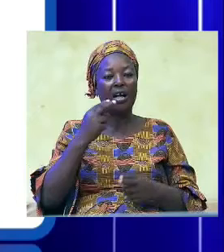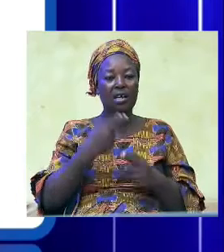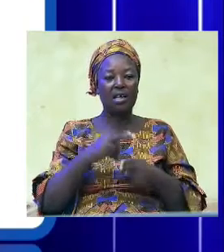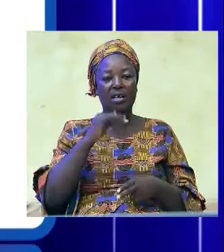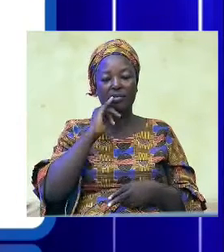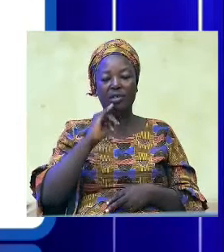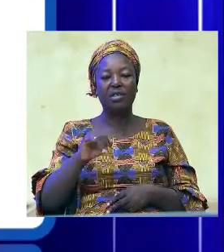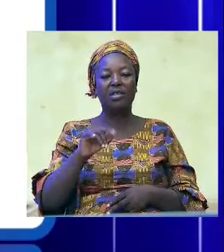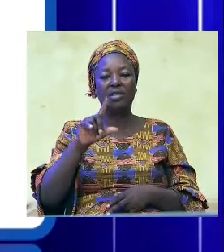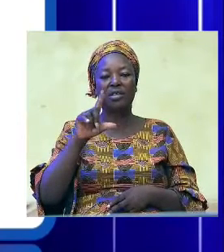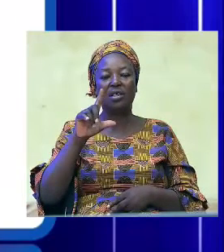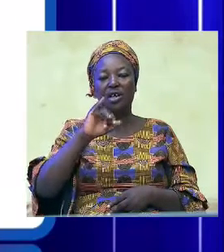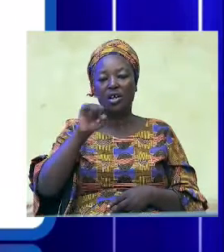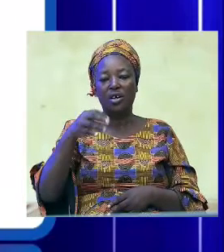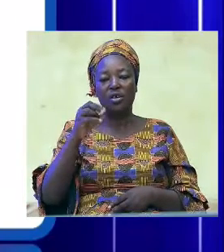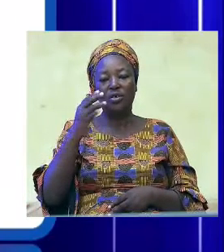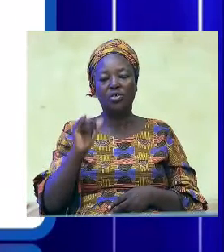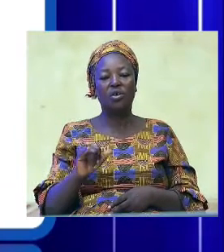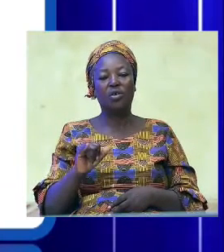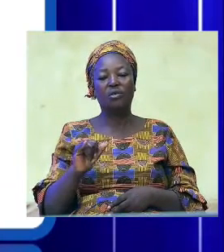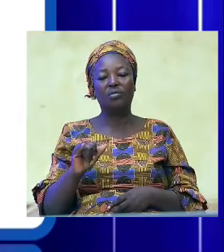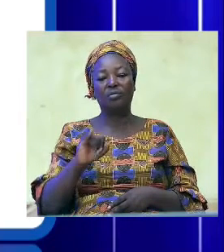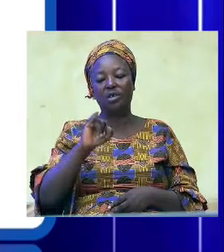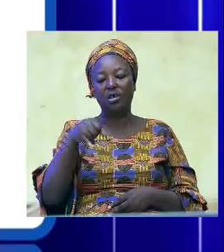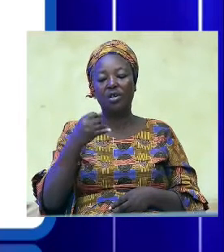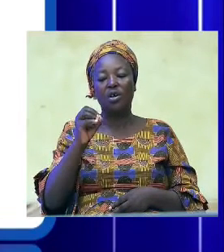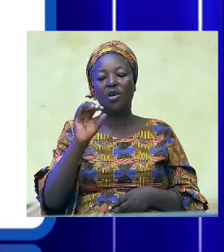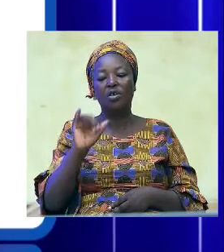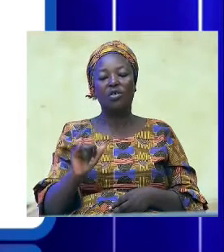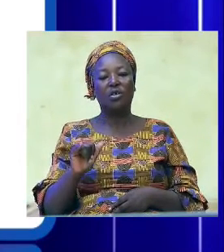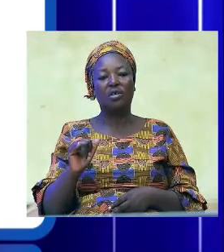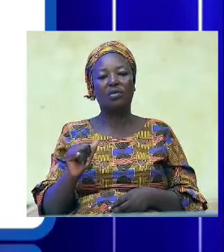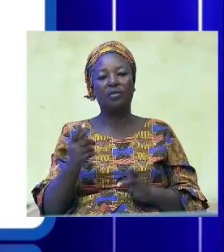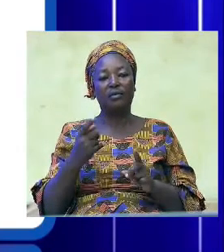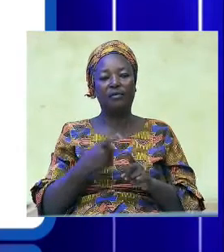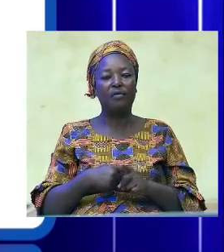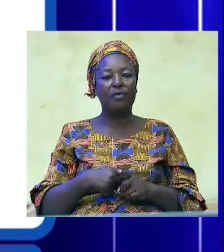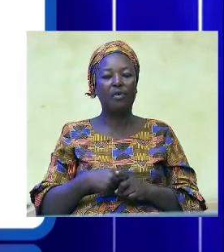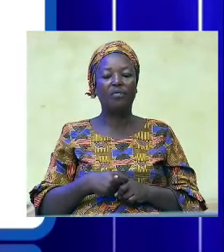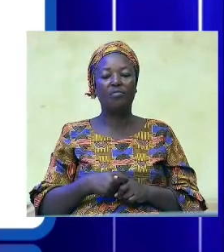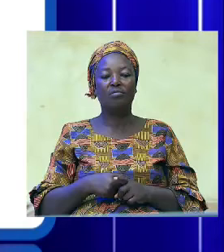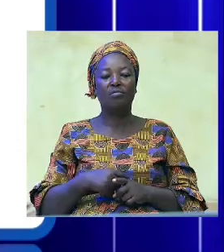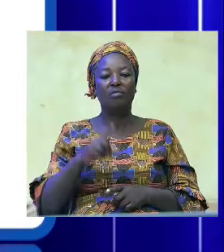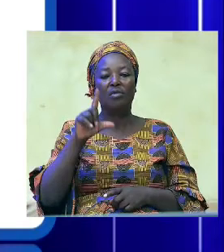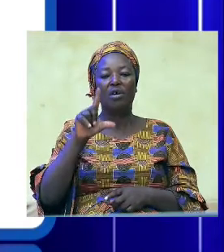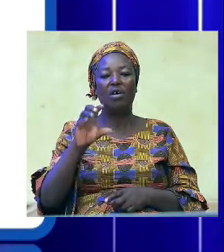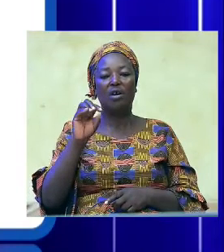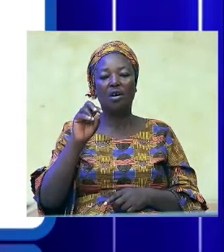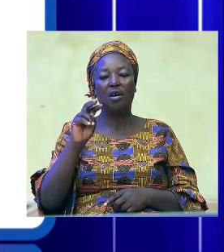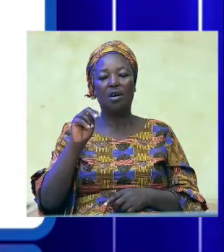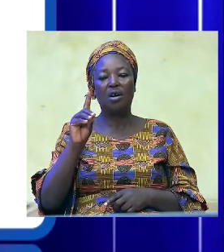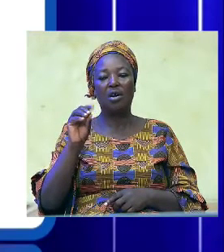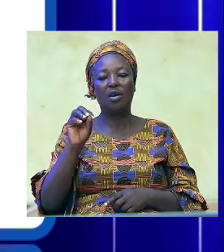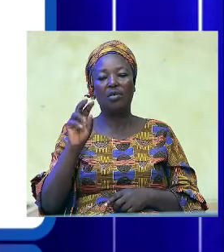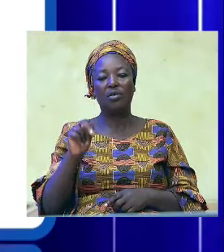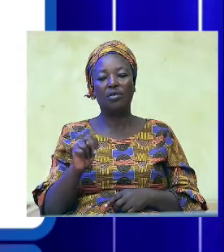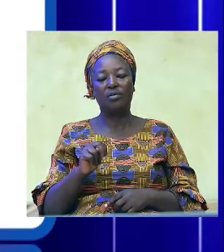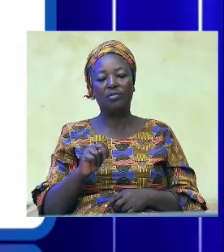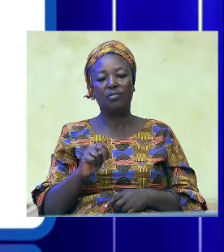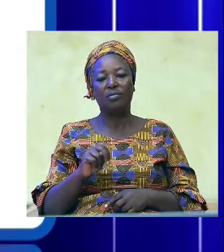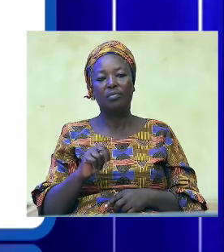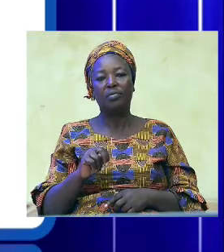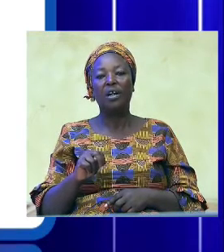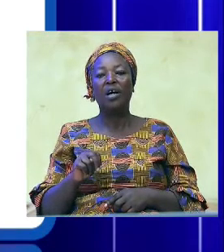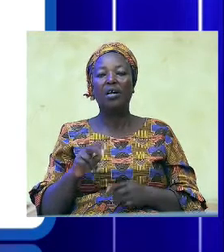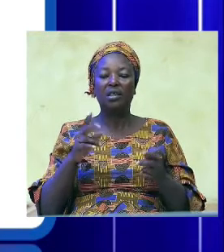vanished away. This is Joy Okenwa from London. And then we have this other one from Benin Republic.